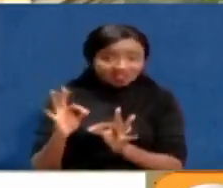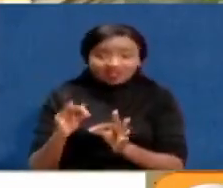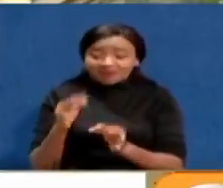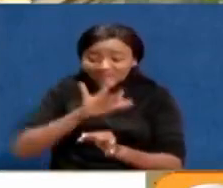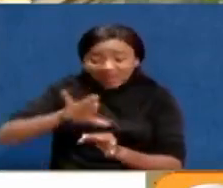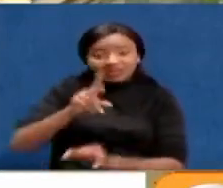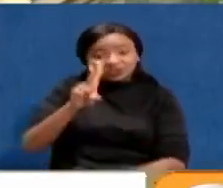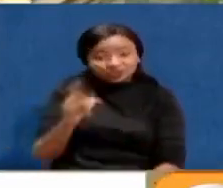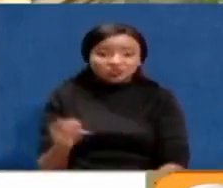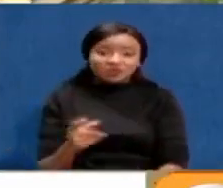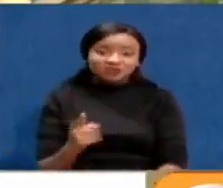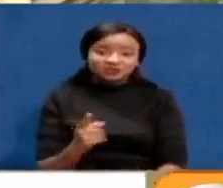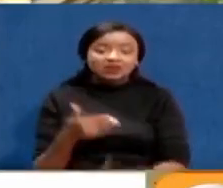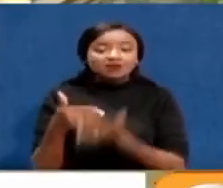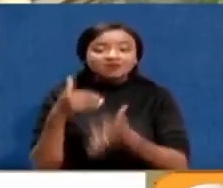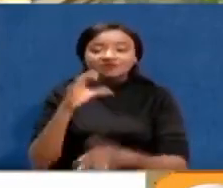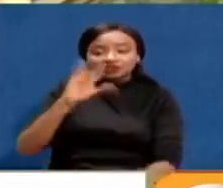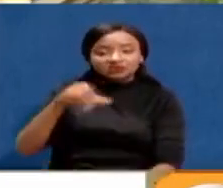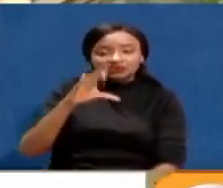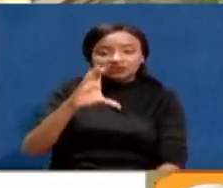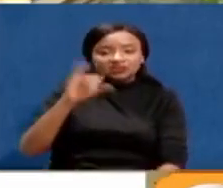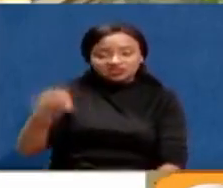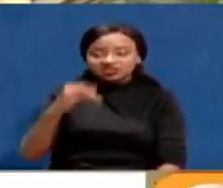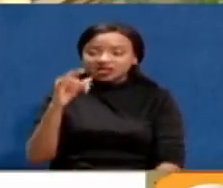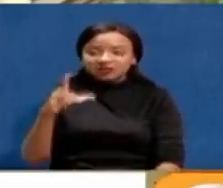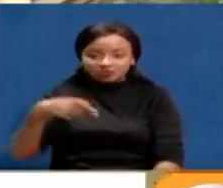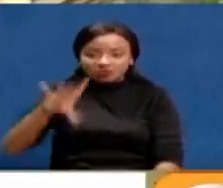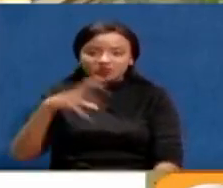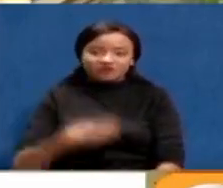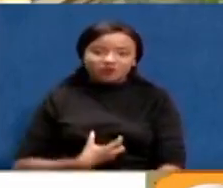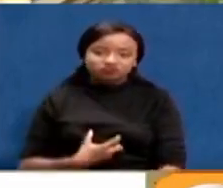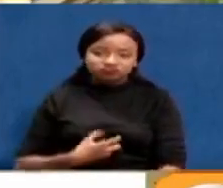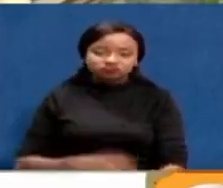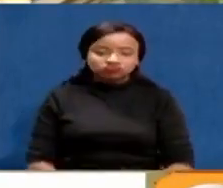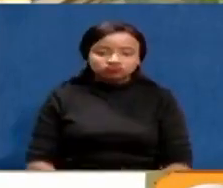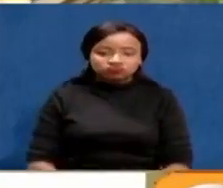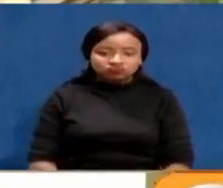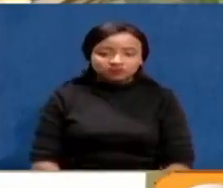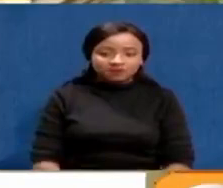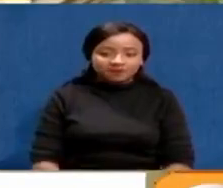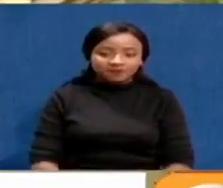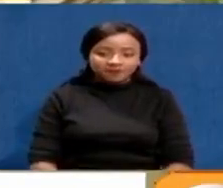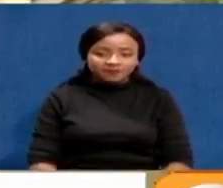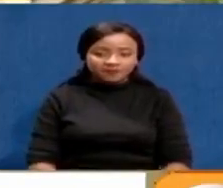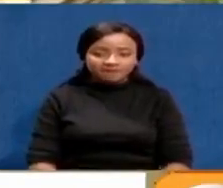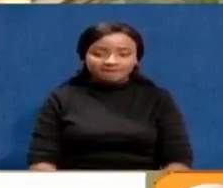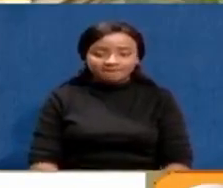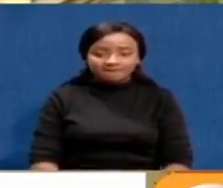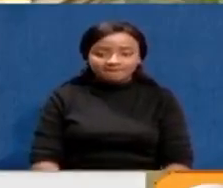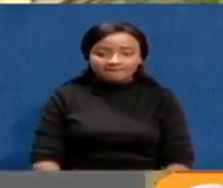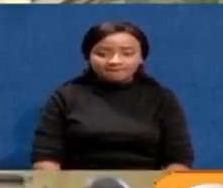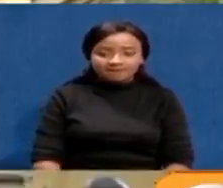to go before the Chief Justice goes for his terminal leave. Reporting for Citizen TV, I'm Wahiga Mwaura in Nairobi.